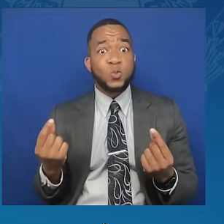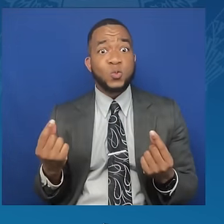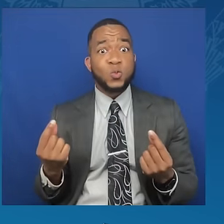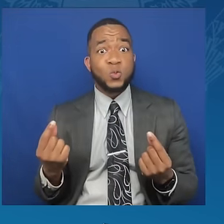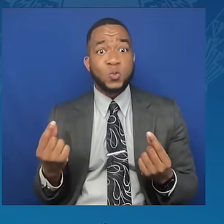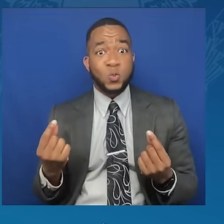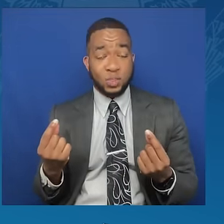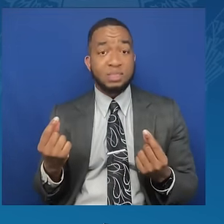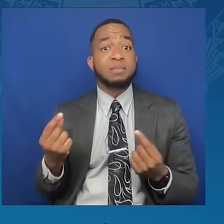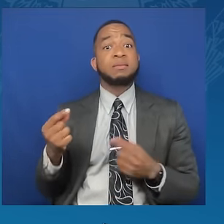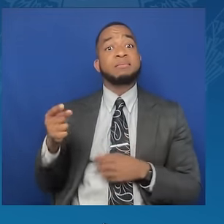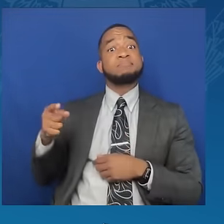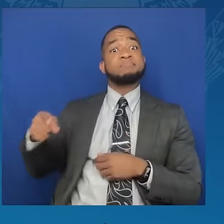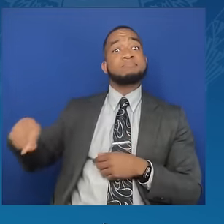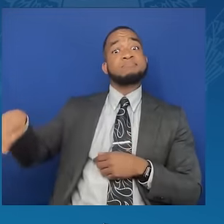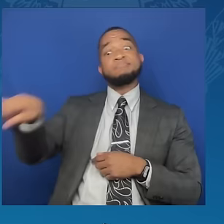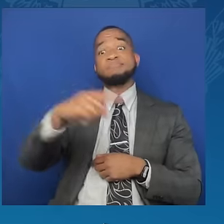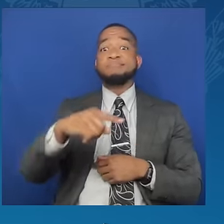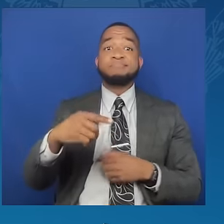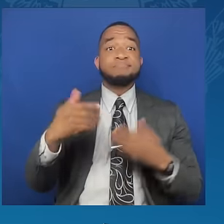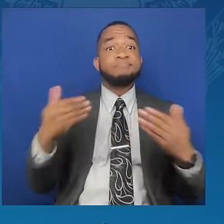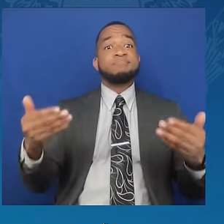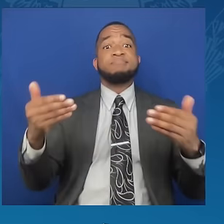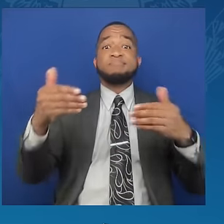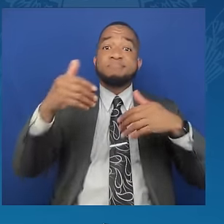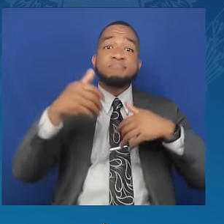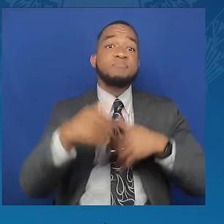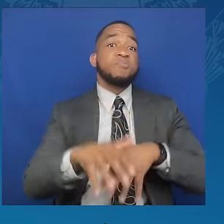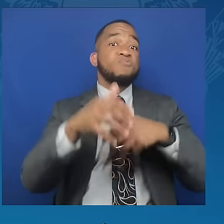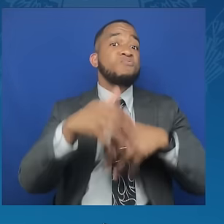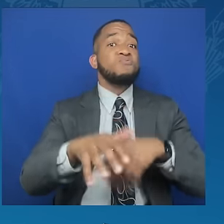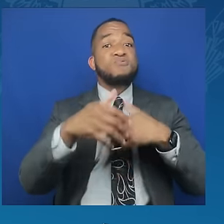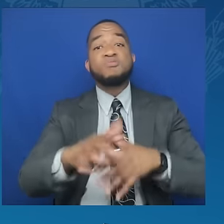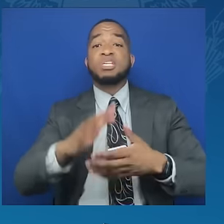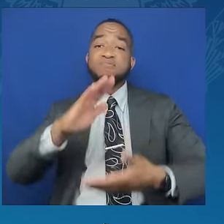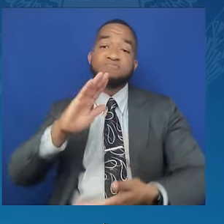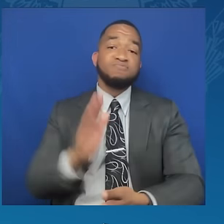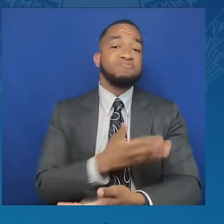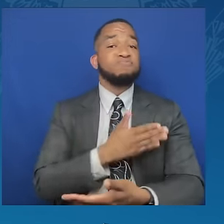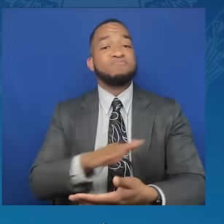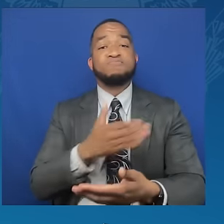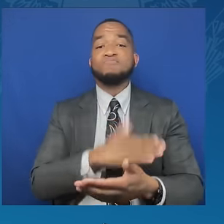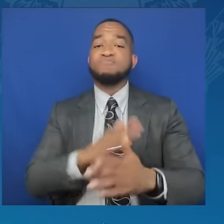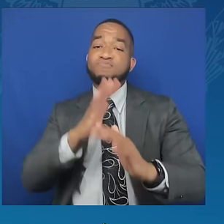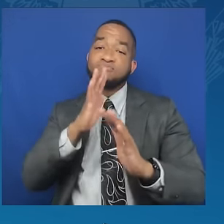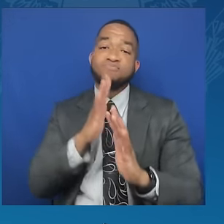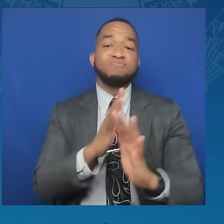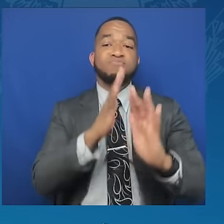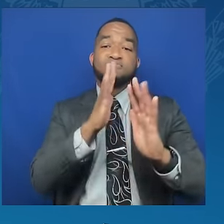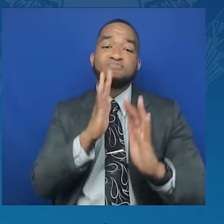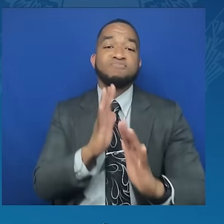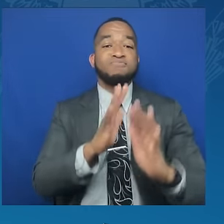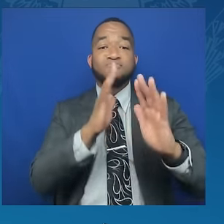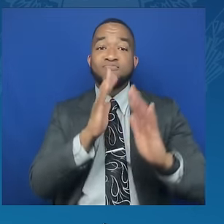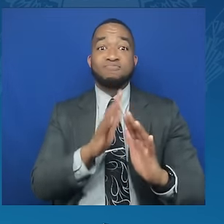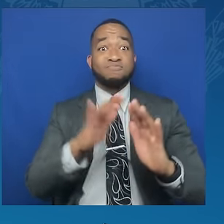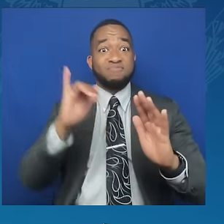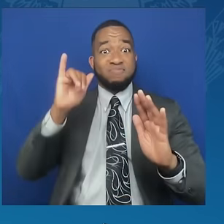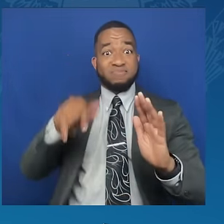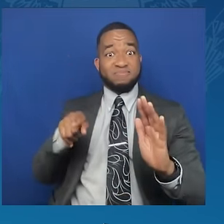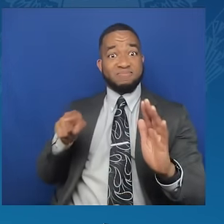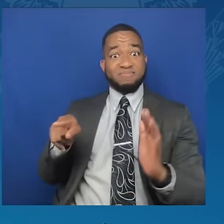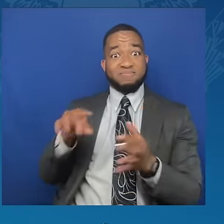prayer and forged great victories. That is the spirit we connect with when